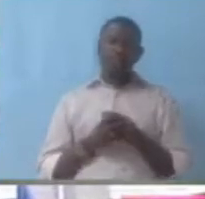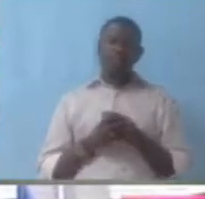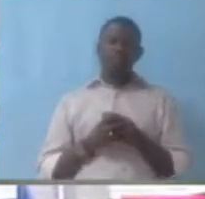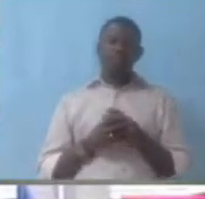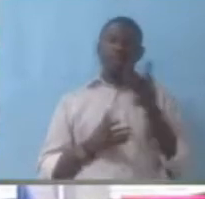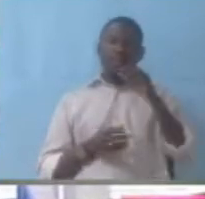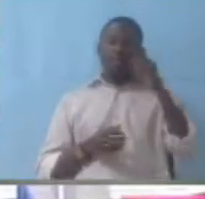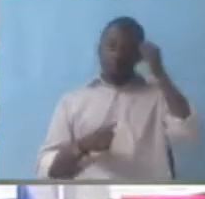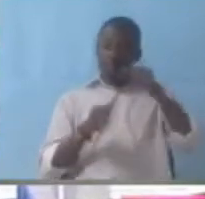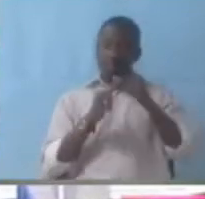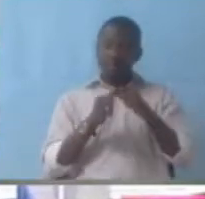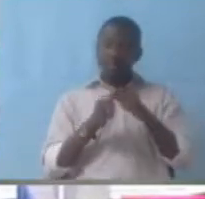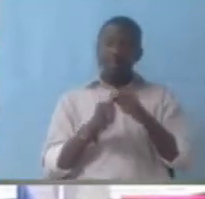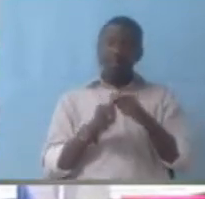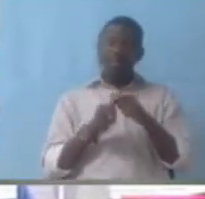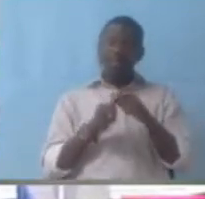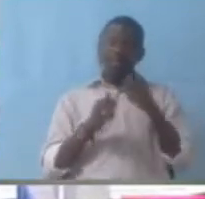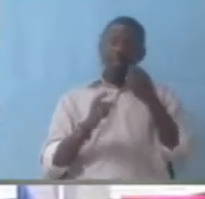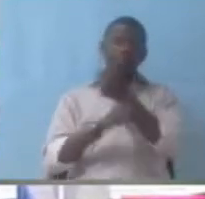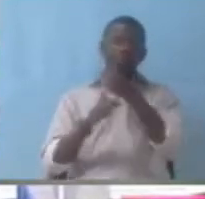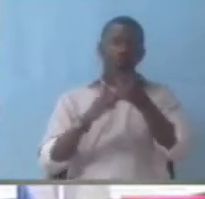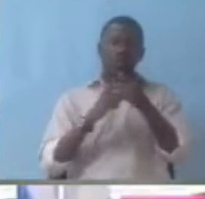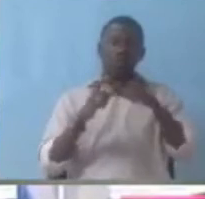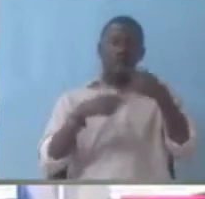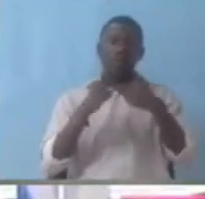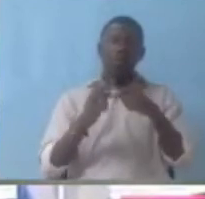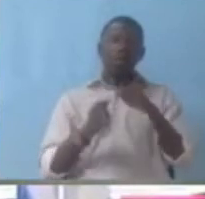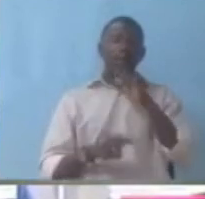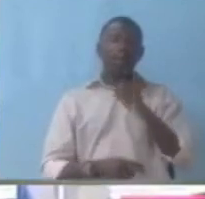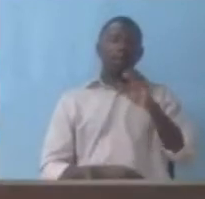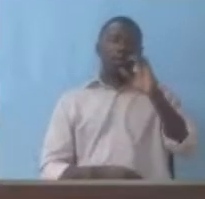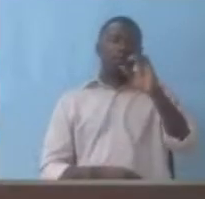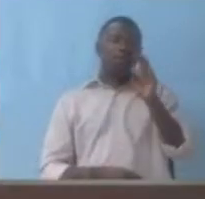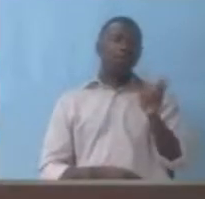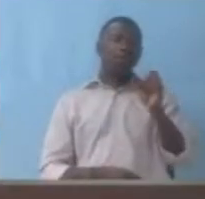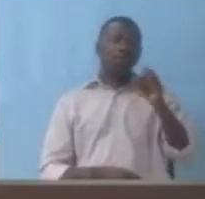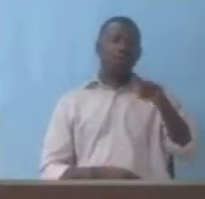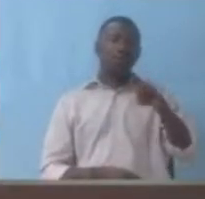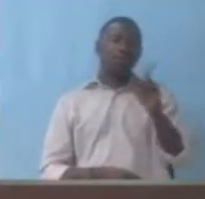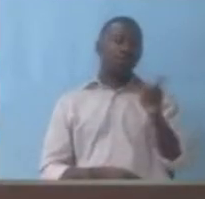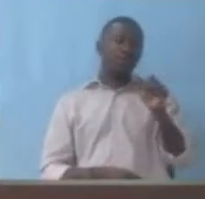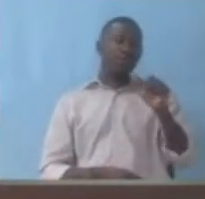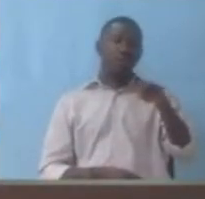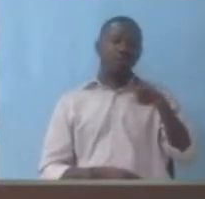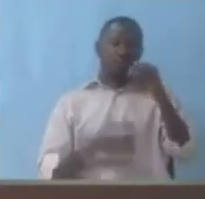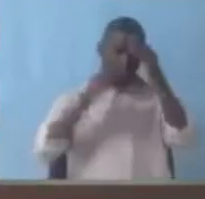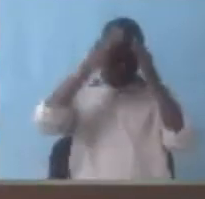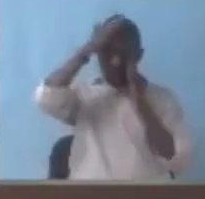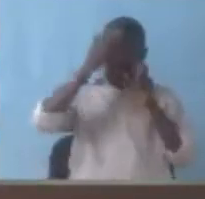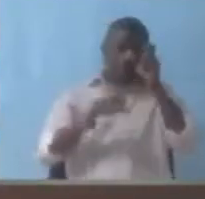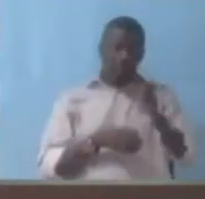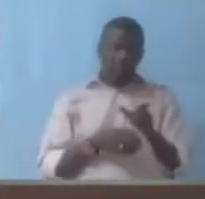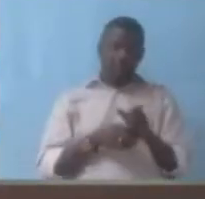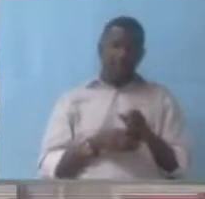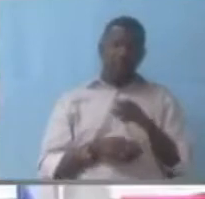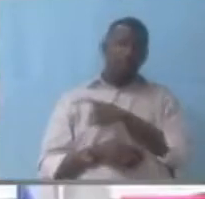If you remember the case of Chongan and others. Ni hakilo bakano Chongan na monyol mi yalanko ebe diamoko na wole nkiti diamodi.